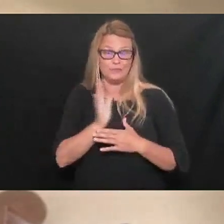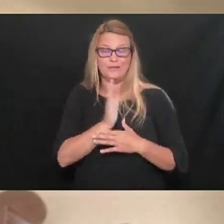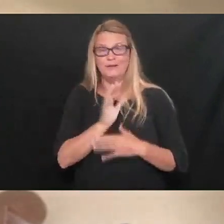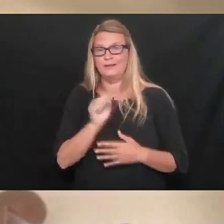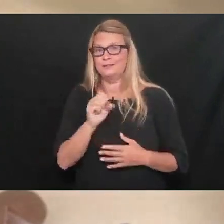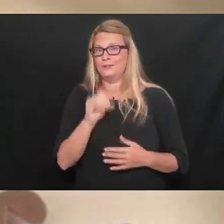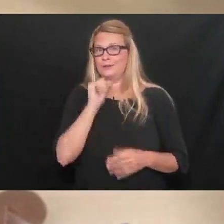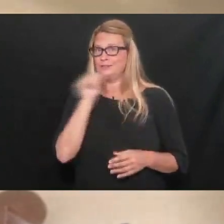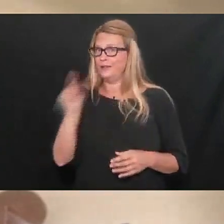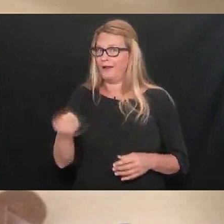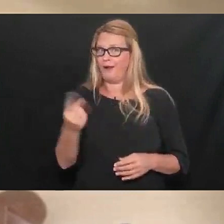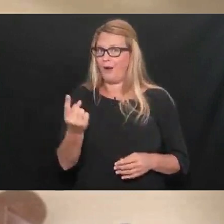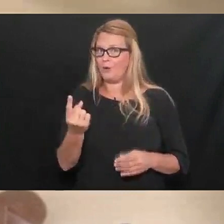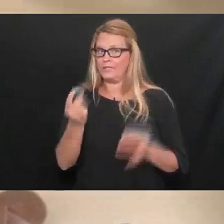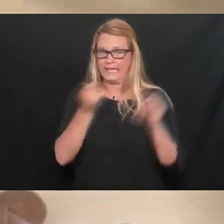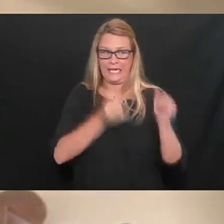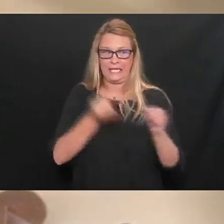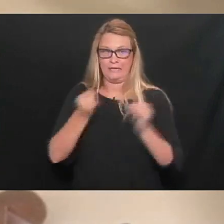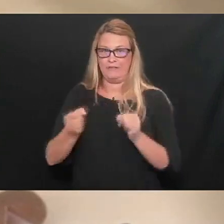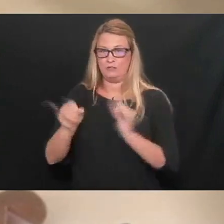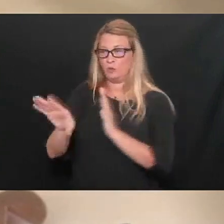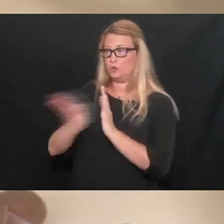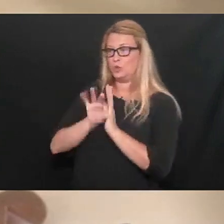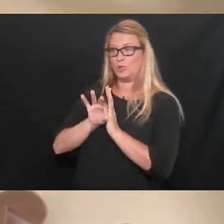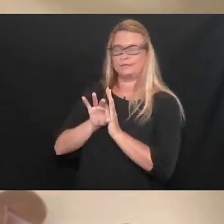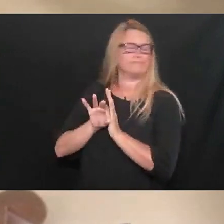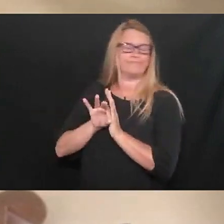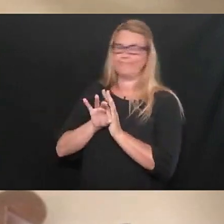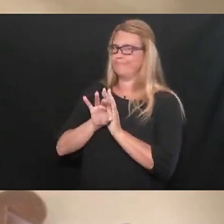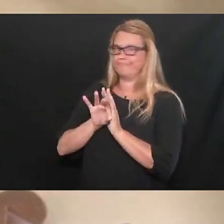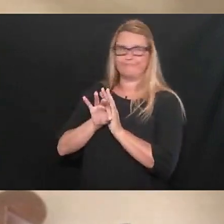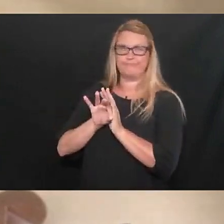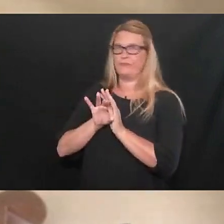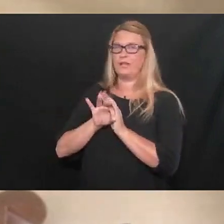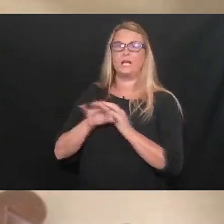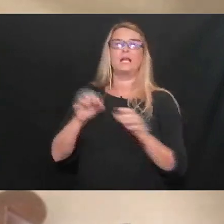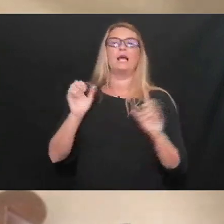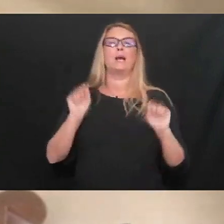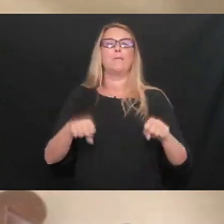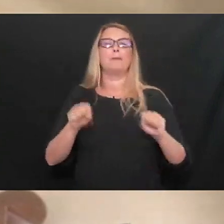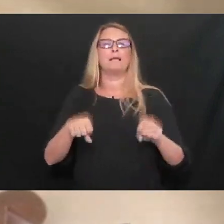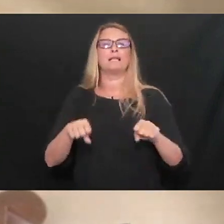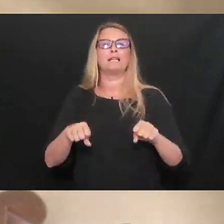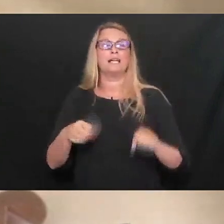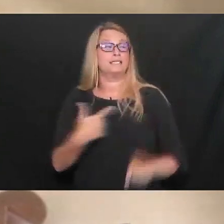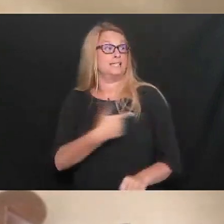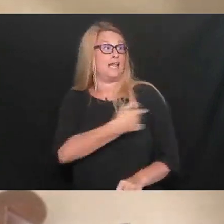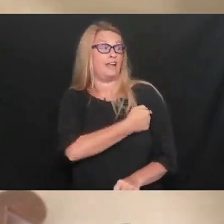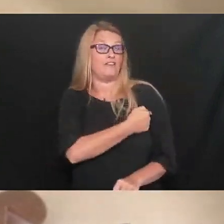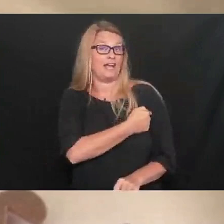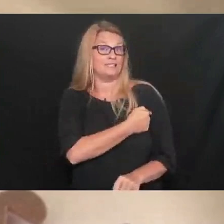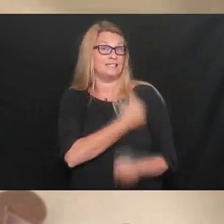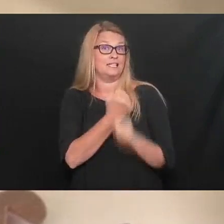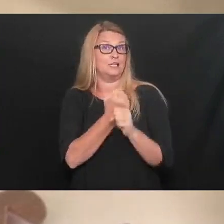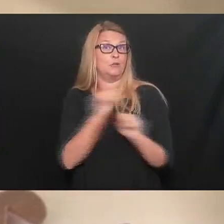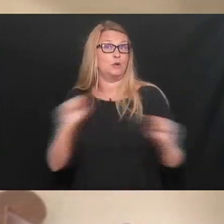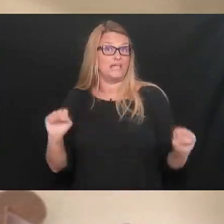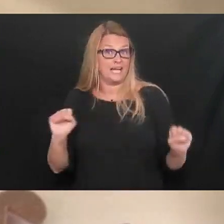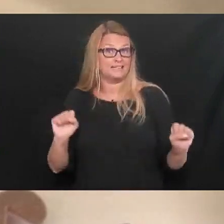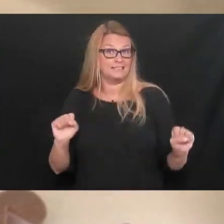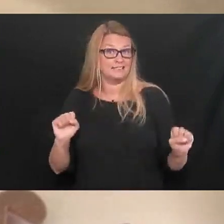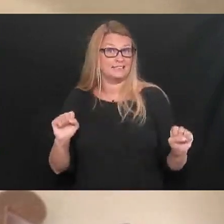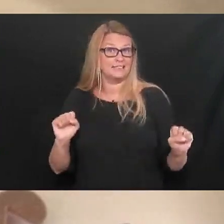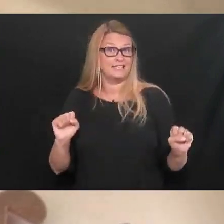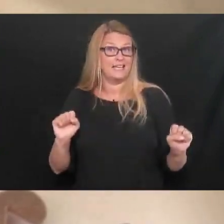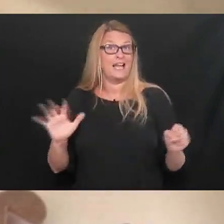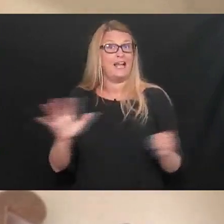our individual choice. This is about our ability to take a vaccine that protects us and our